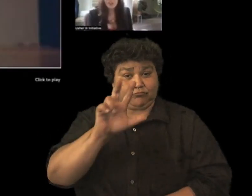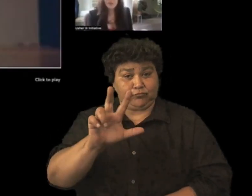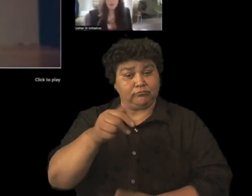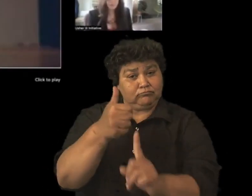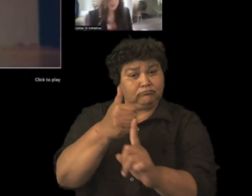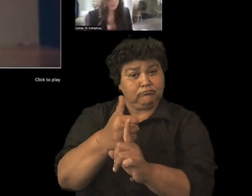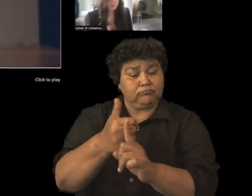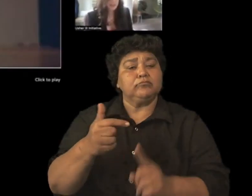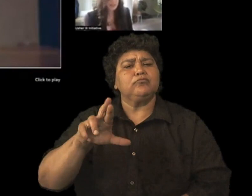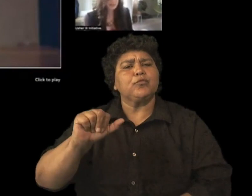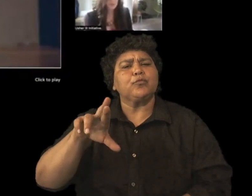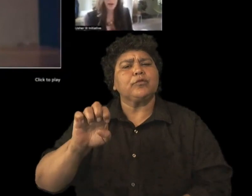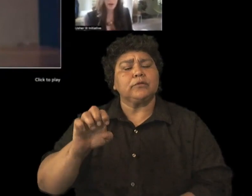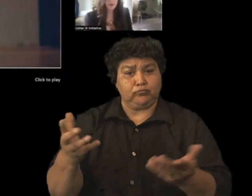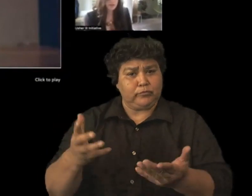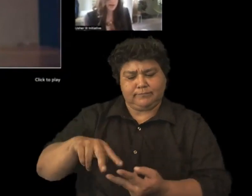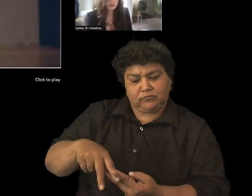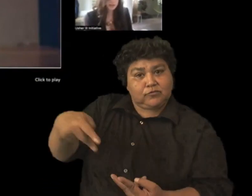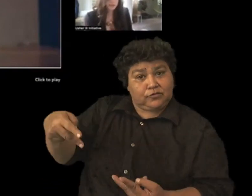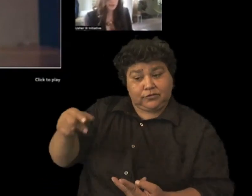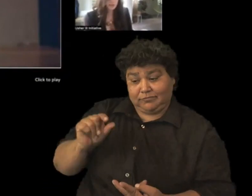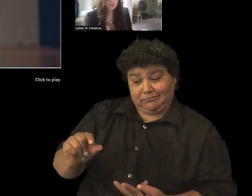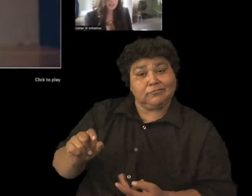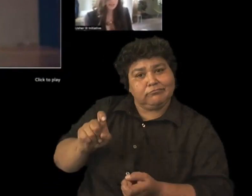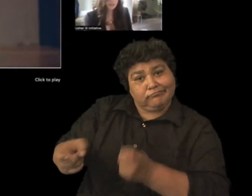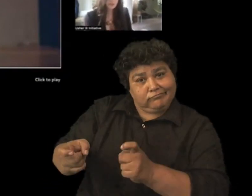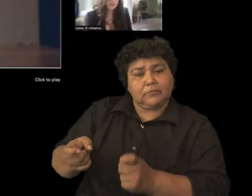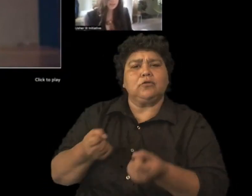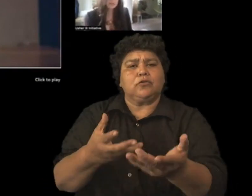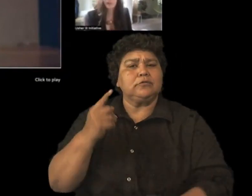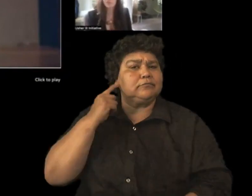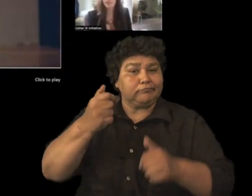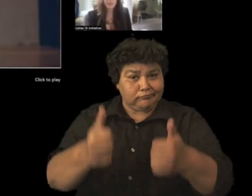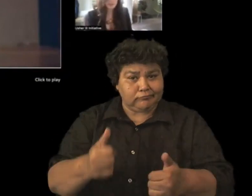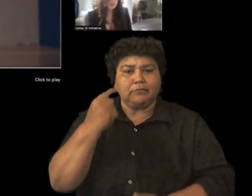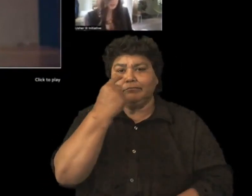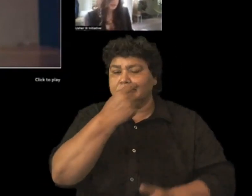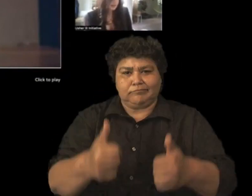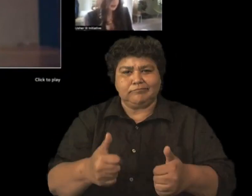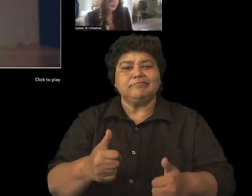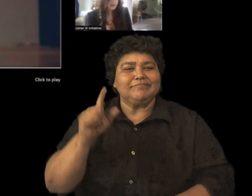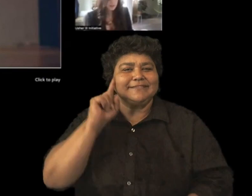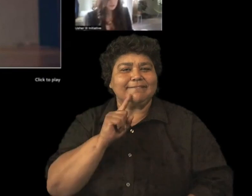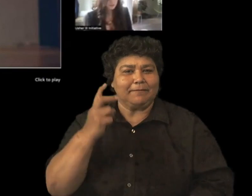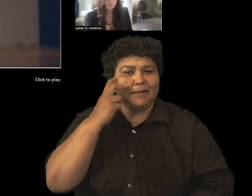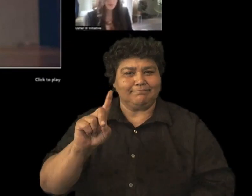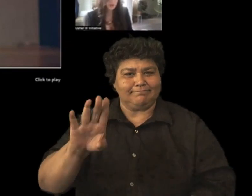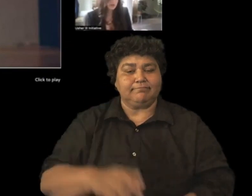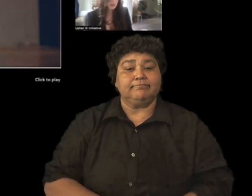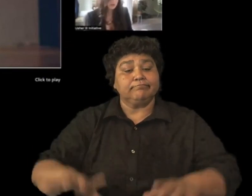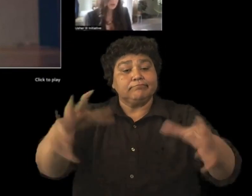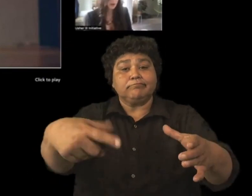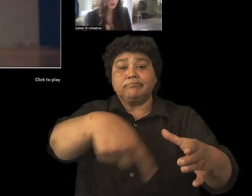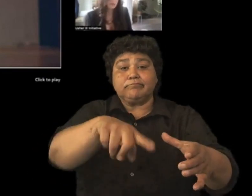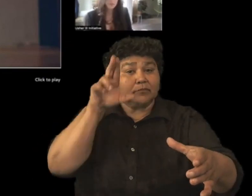Usher syndrome type 3 is a rare genetic disorder that leads to progressive deaf blindness. Individuals with